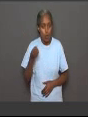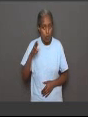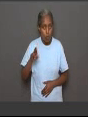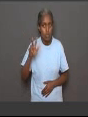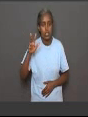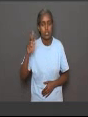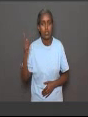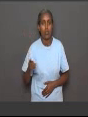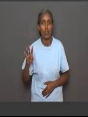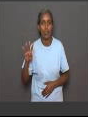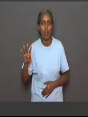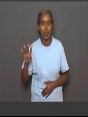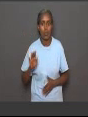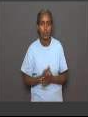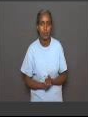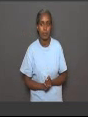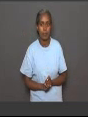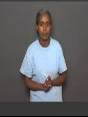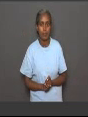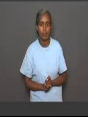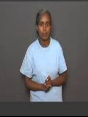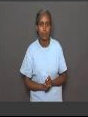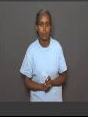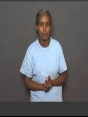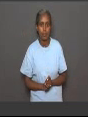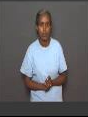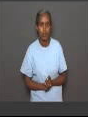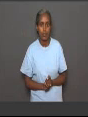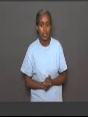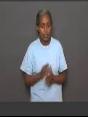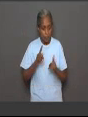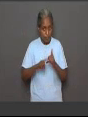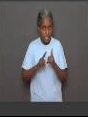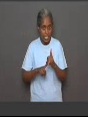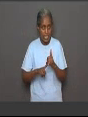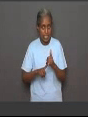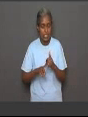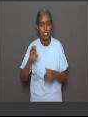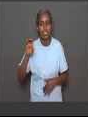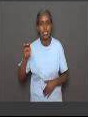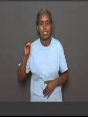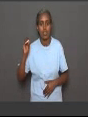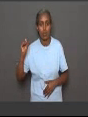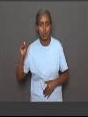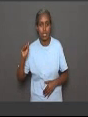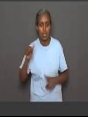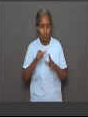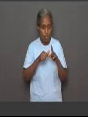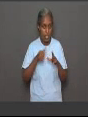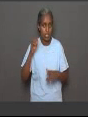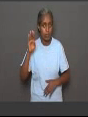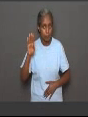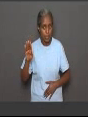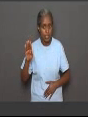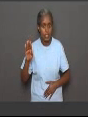9/12, or 3/4. And finally, the